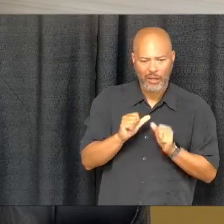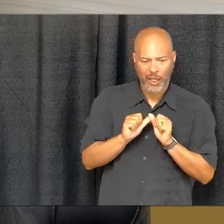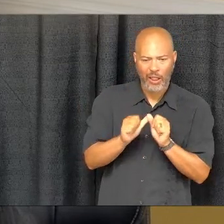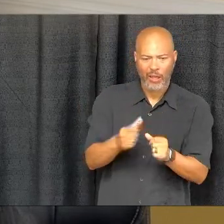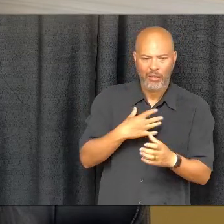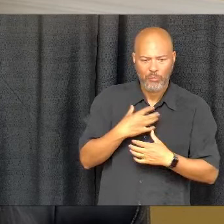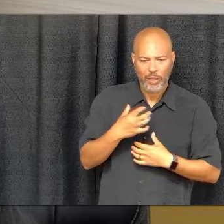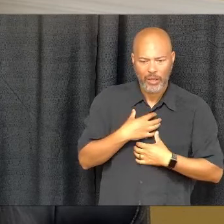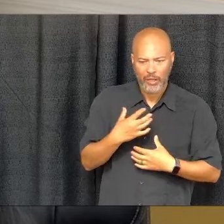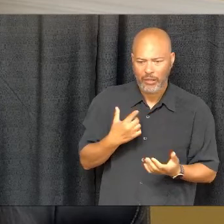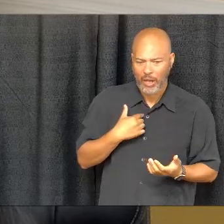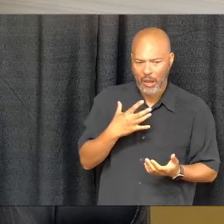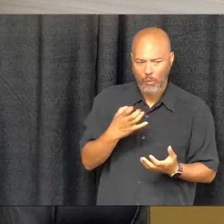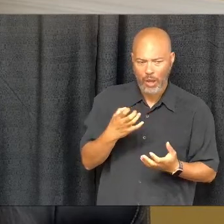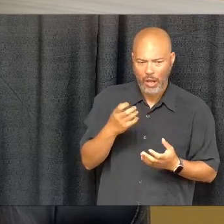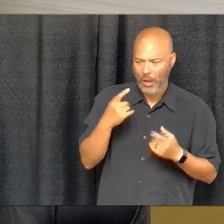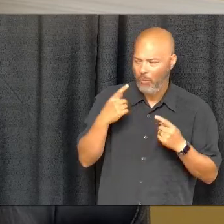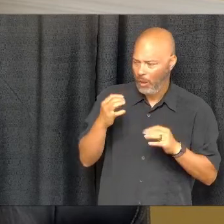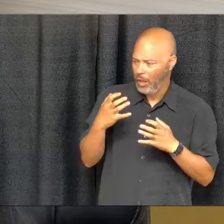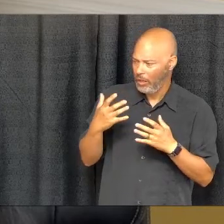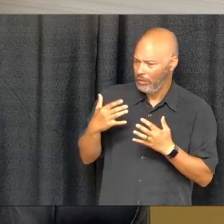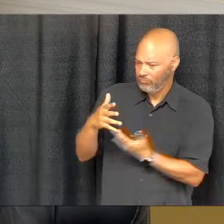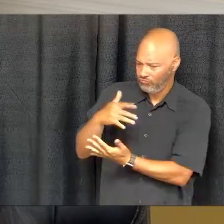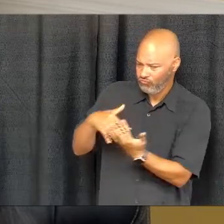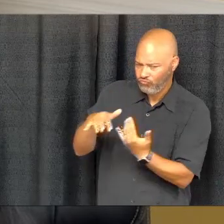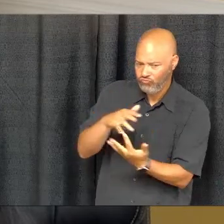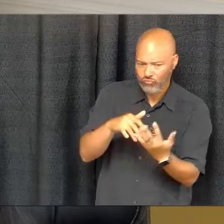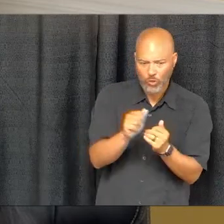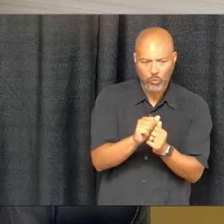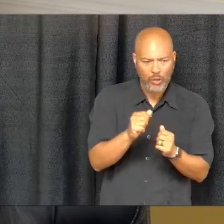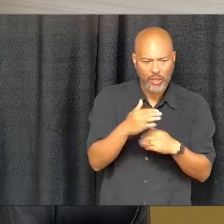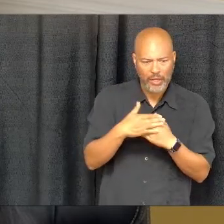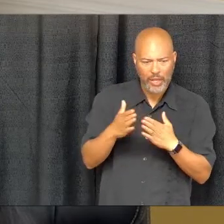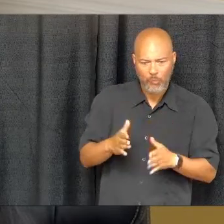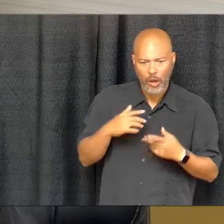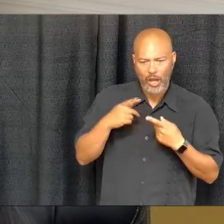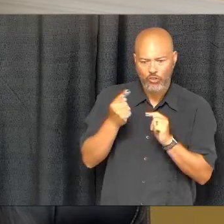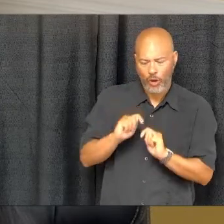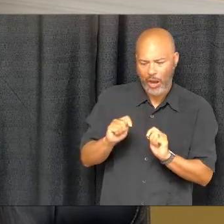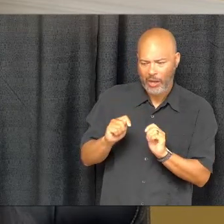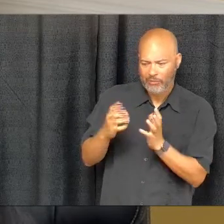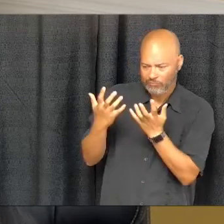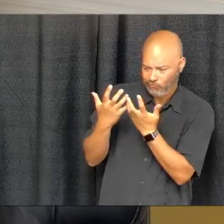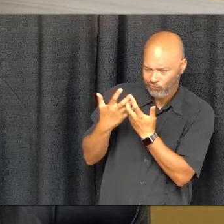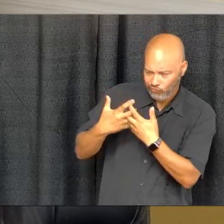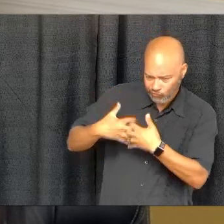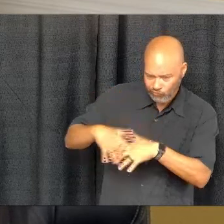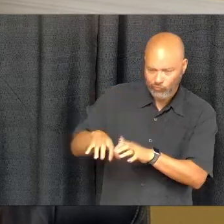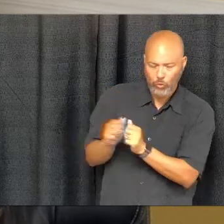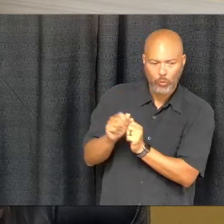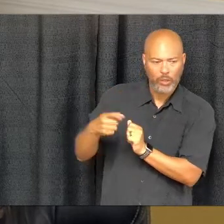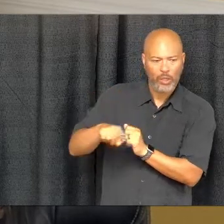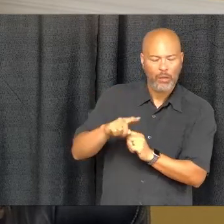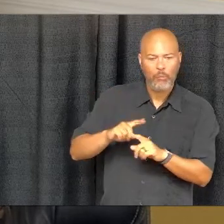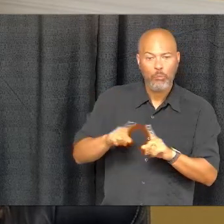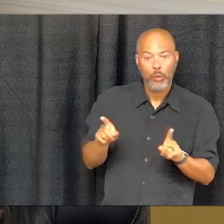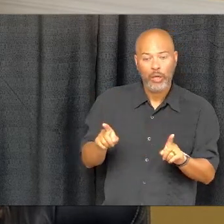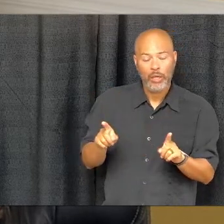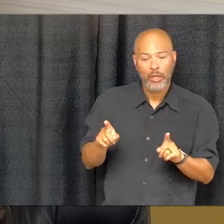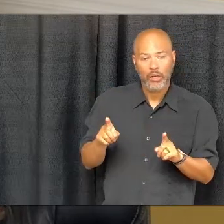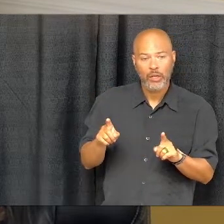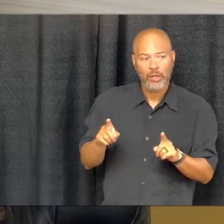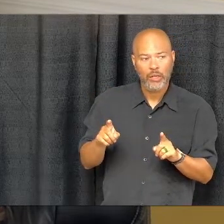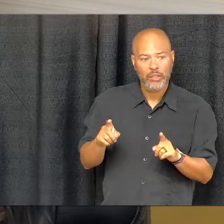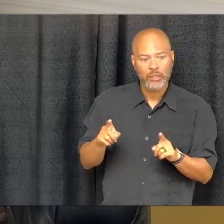I like to be a person to get along with my neighbors. And so I try to work things out with them. However, there's